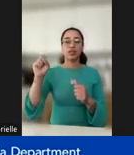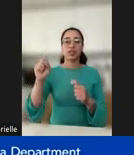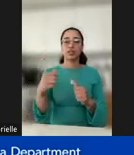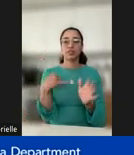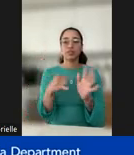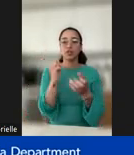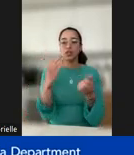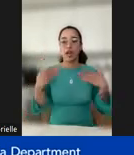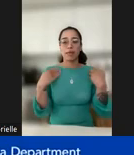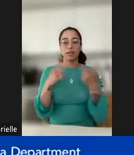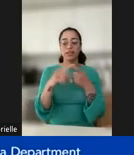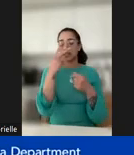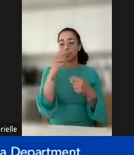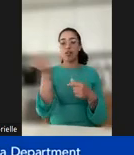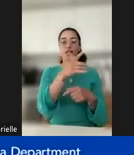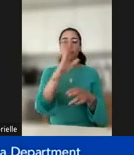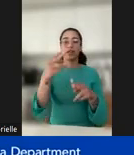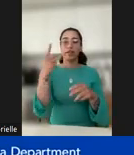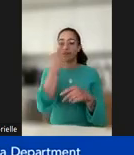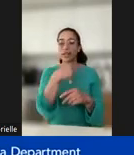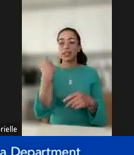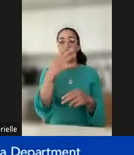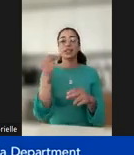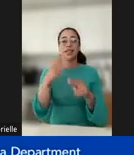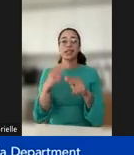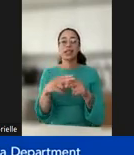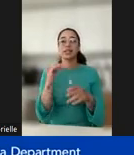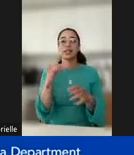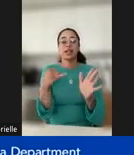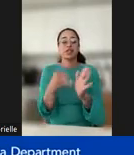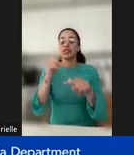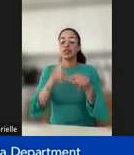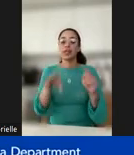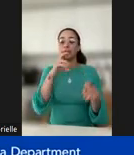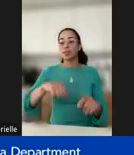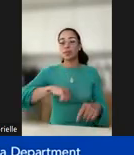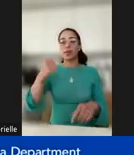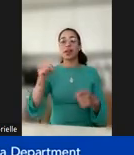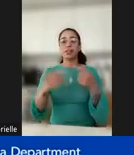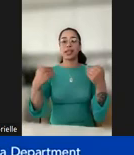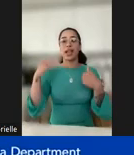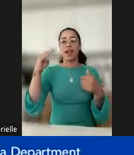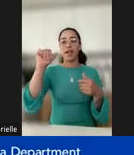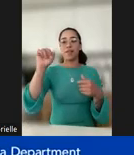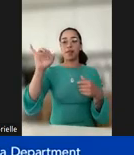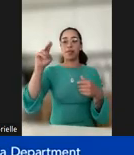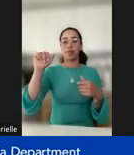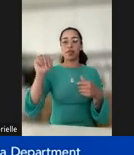faces that I can see. And I just couldn't be prouder to have Marina leading this at her